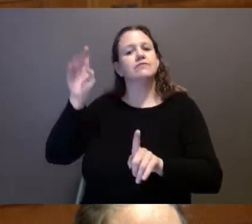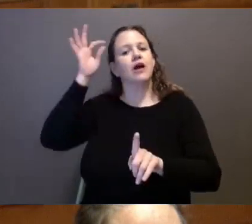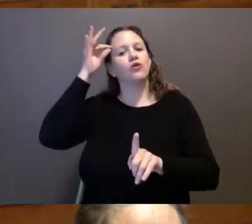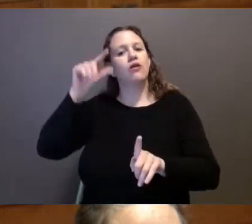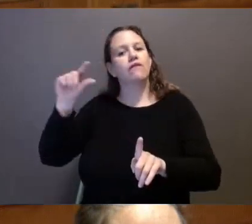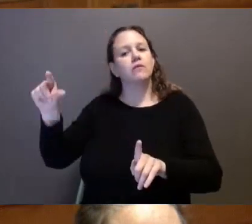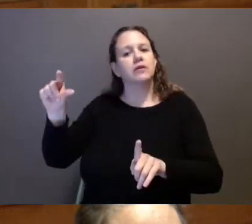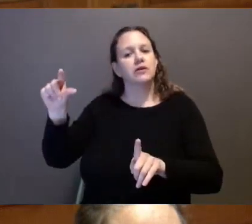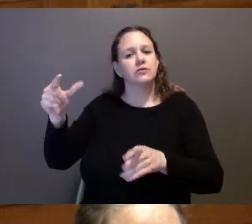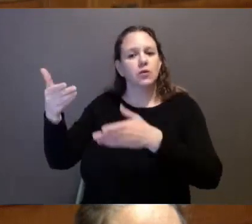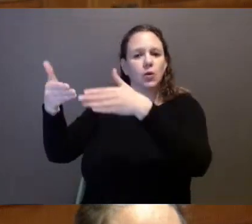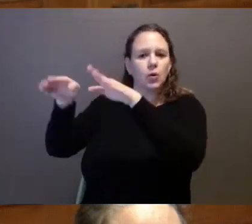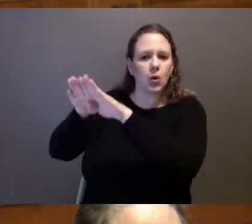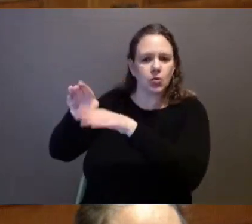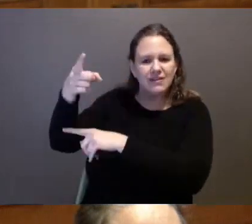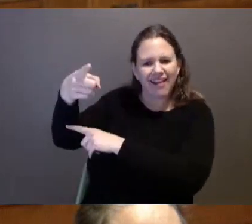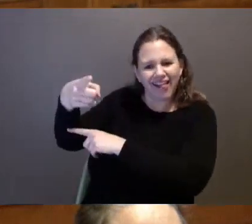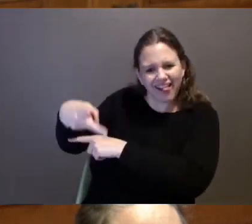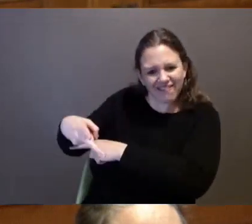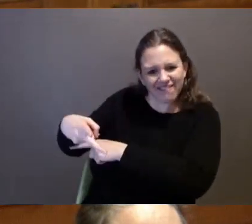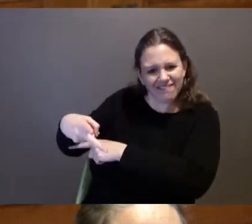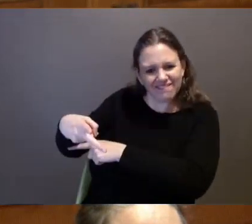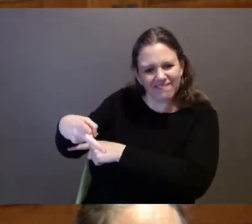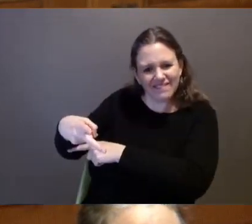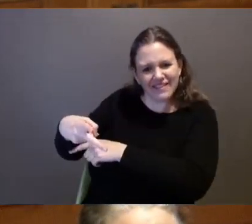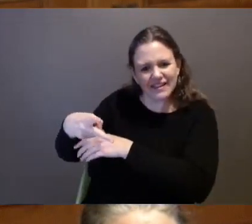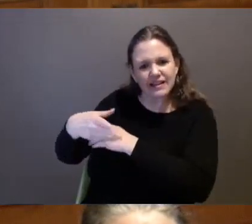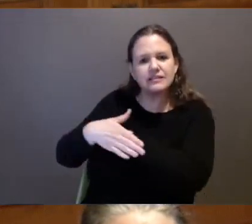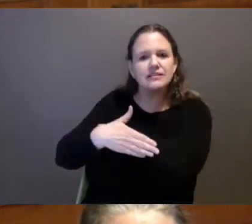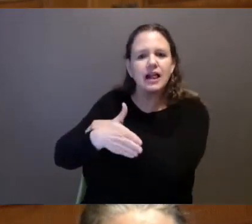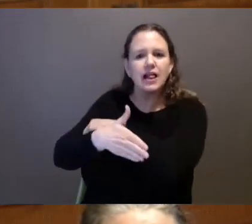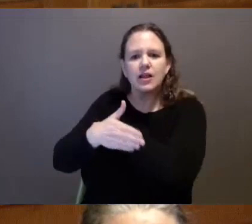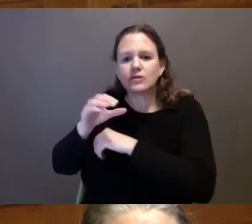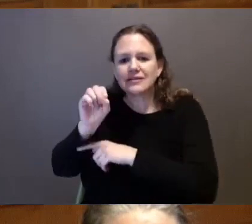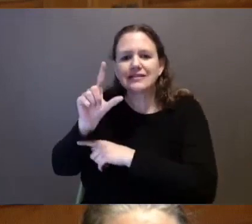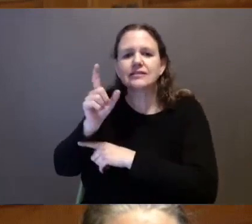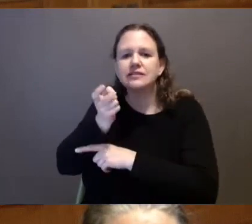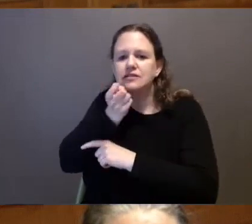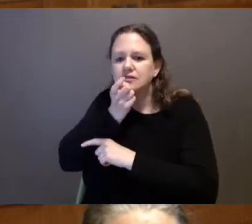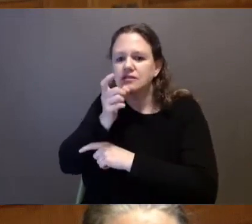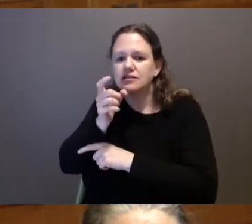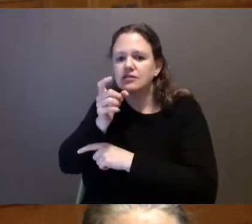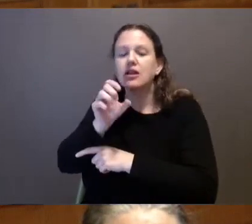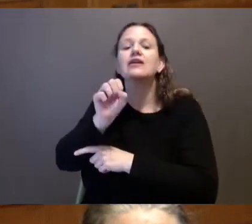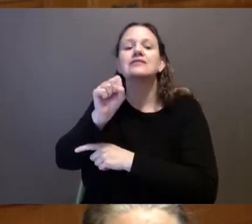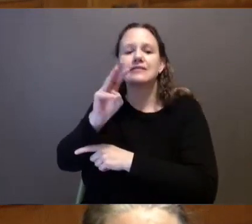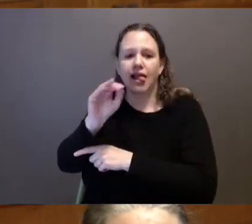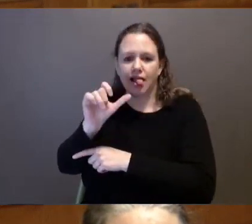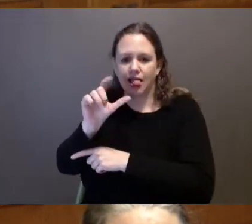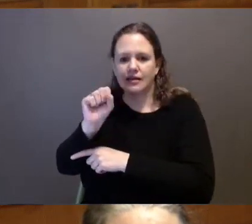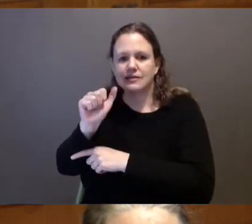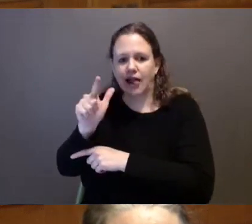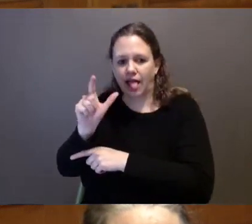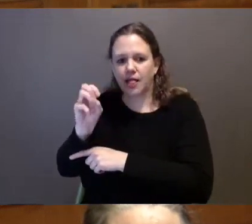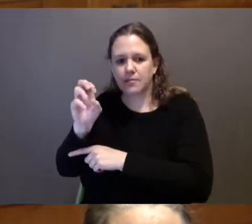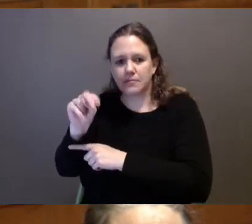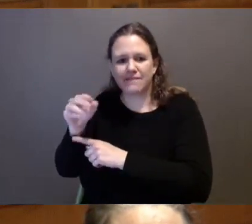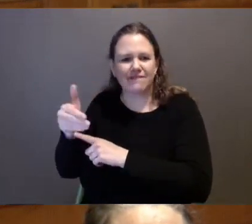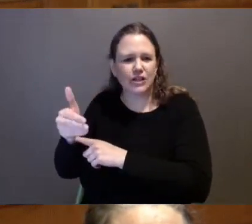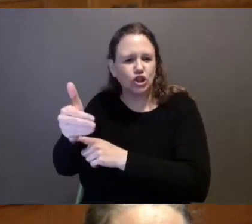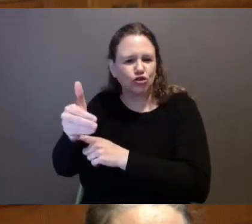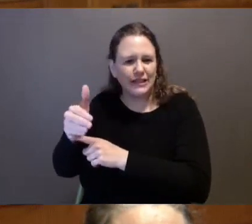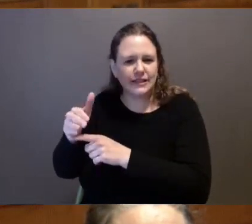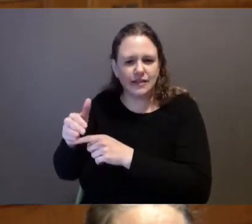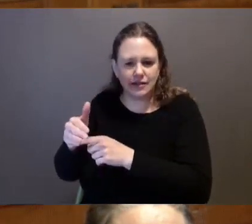are a serious and irreversible risk to salmon migrating to and from the Fraser River. However, the province